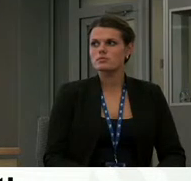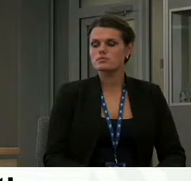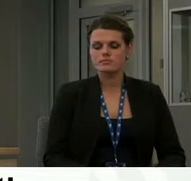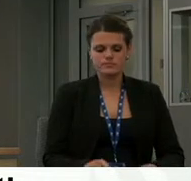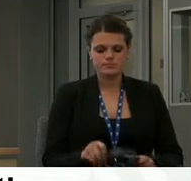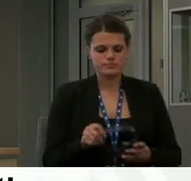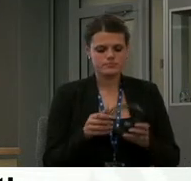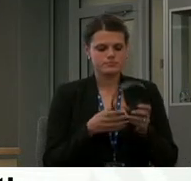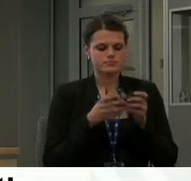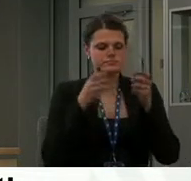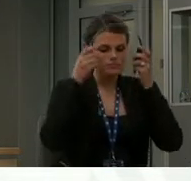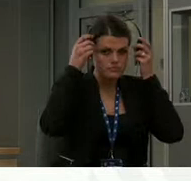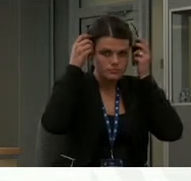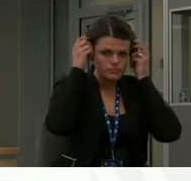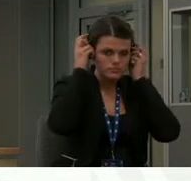Thank you.